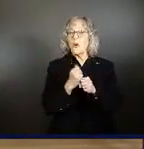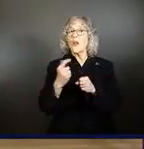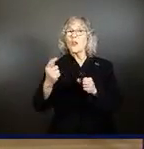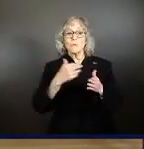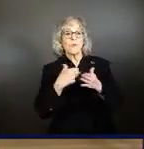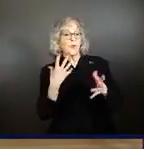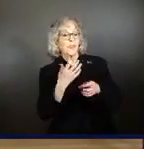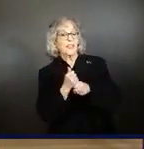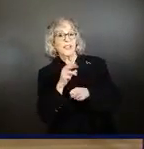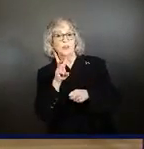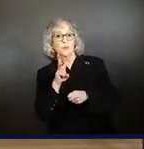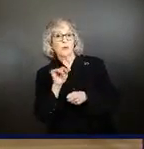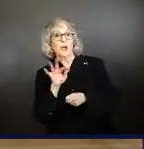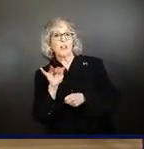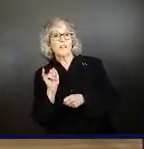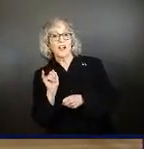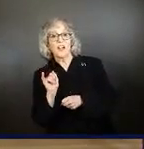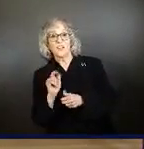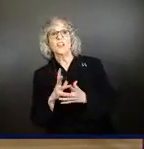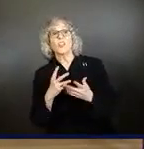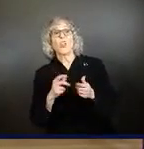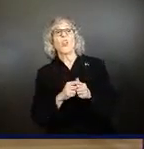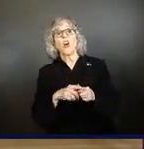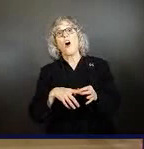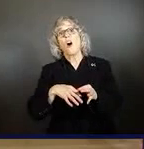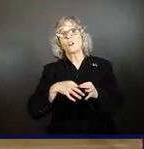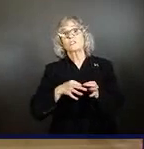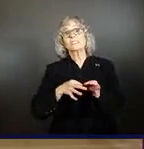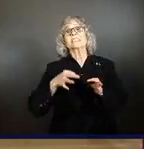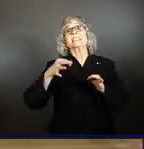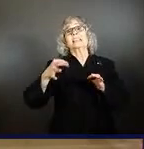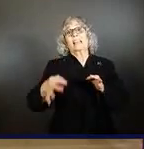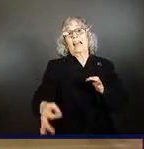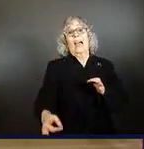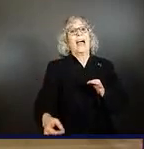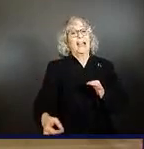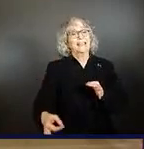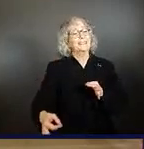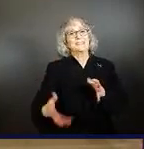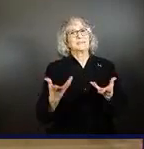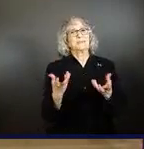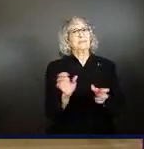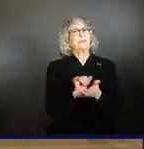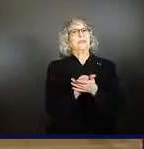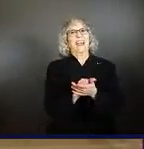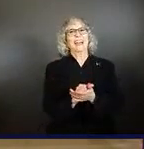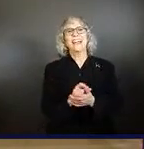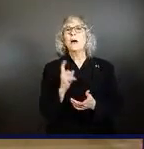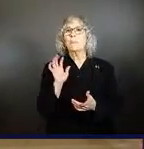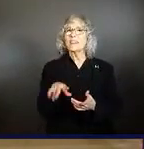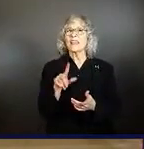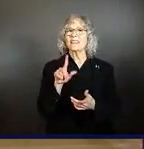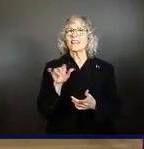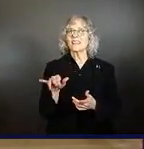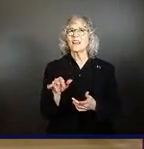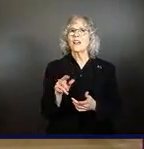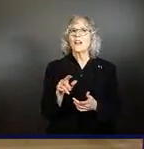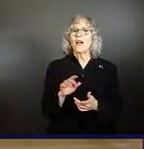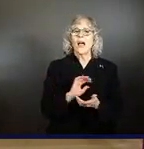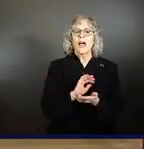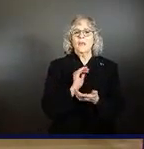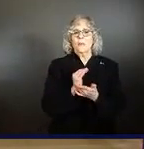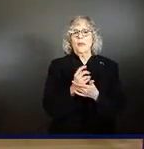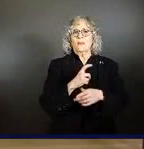don't really want to do that, right? It's a very, very slow process. But that's basically what a light year is. It's the amount of time that